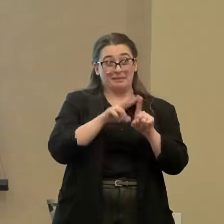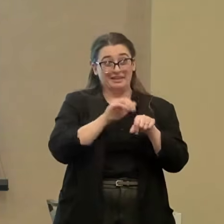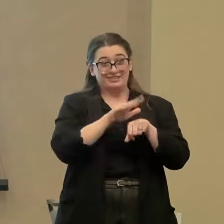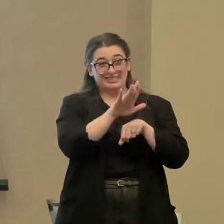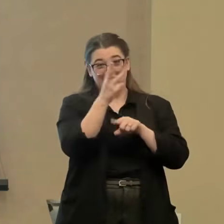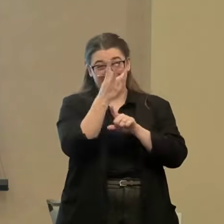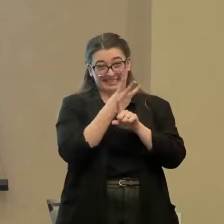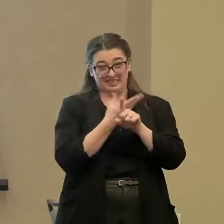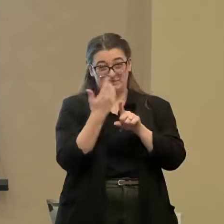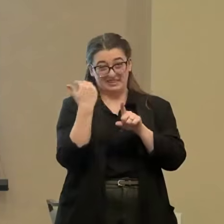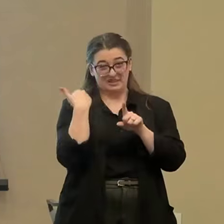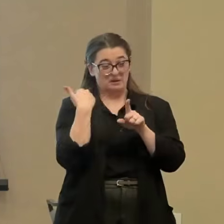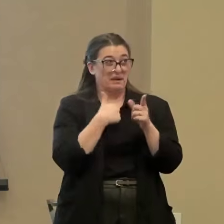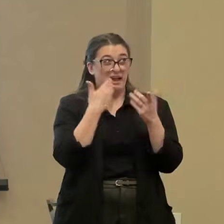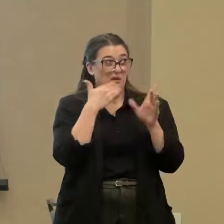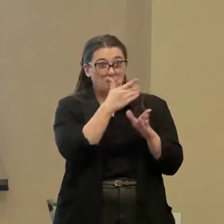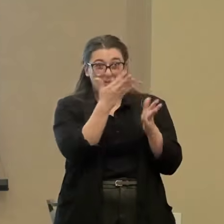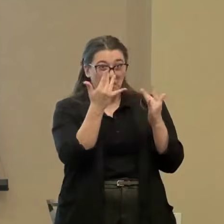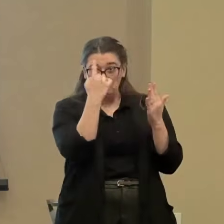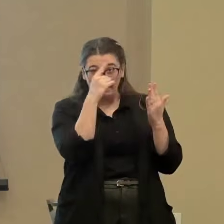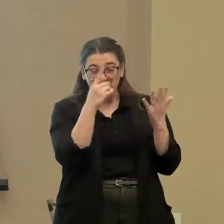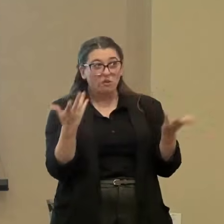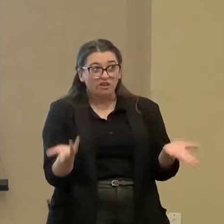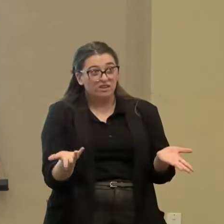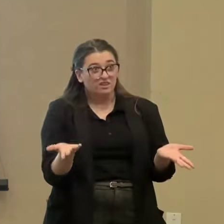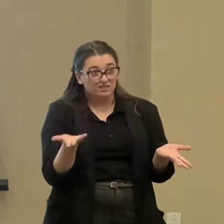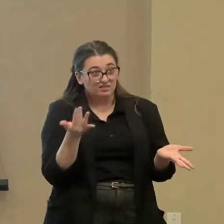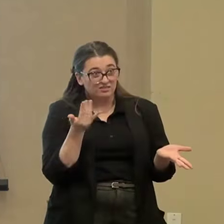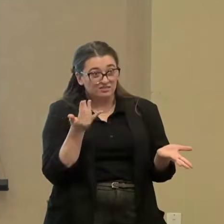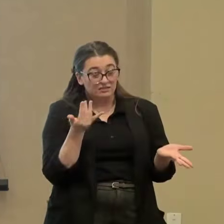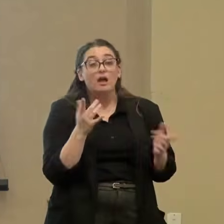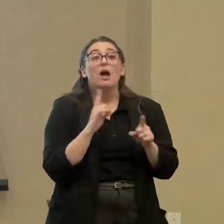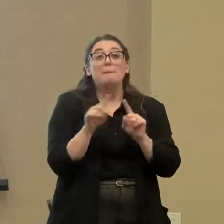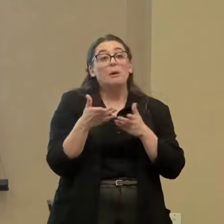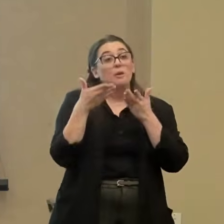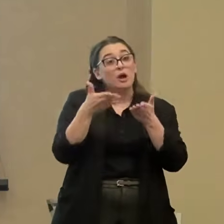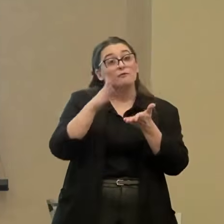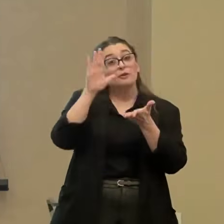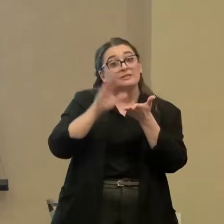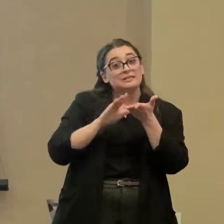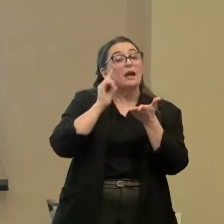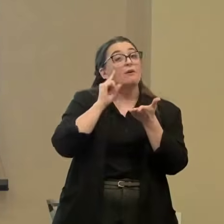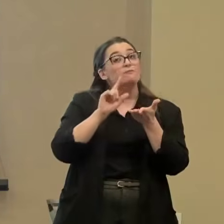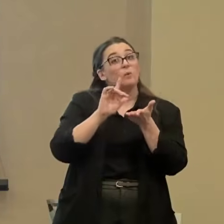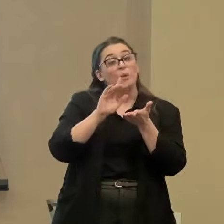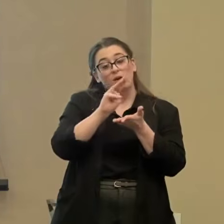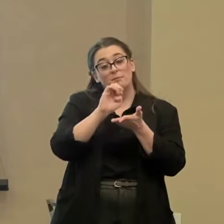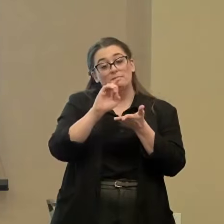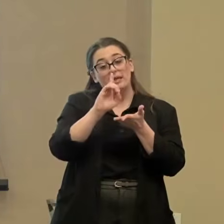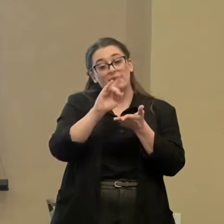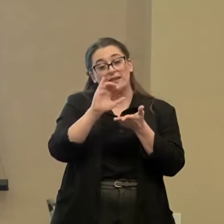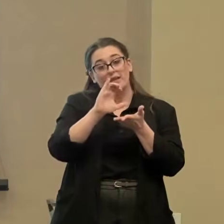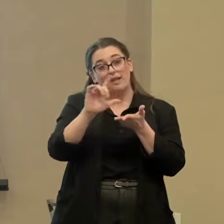like 6 months ago. Like, I don't know what they're waiting for at this point. But we do offer a discount for Medi-Cal patients. So instead of